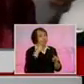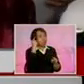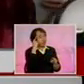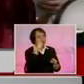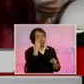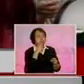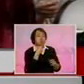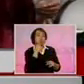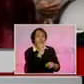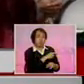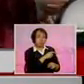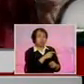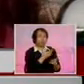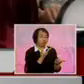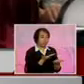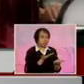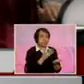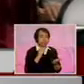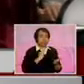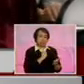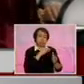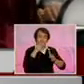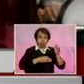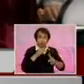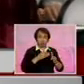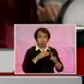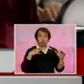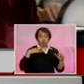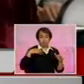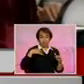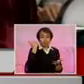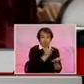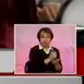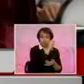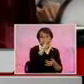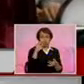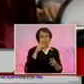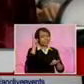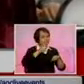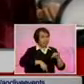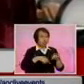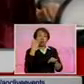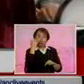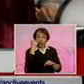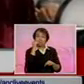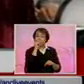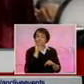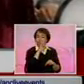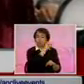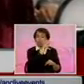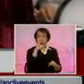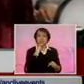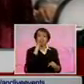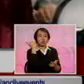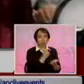orders of this impeachment court to the approval of the Supreme Court. Because if the court does not authorize the